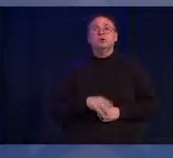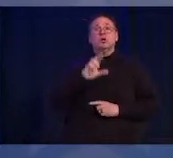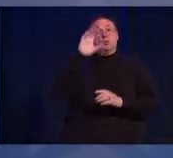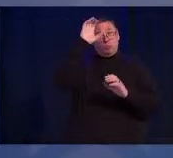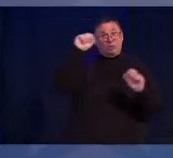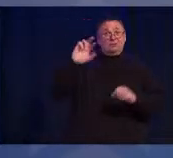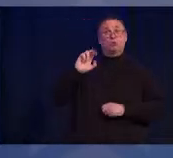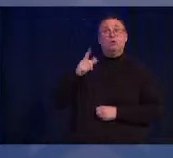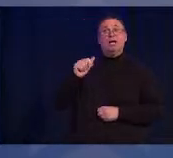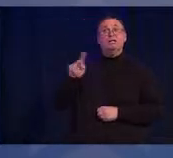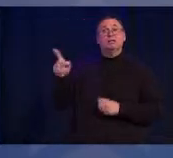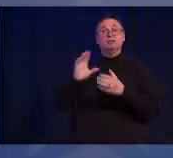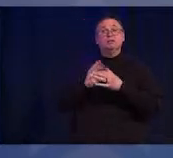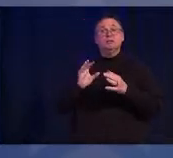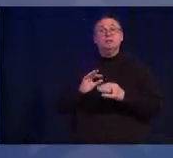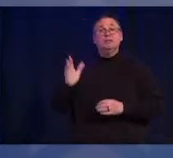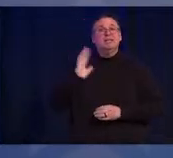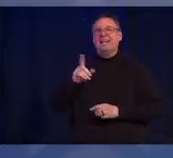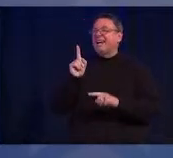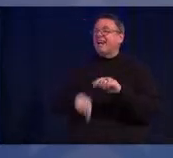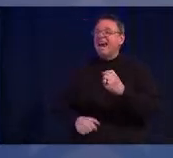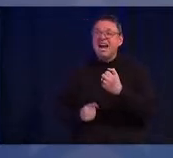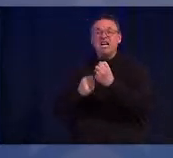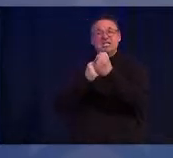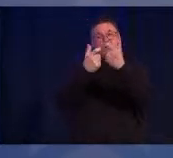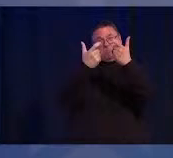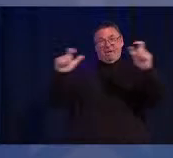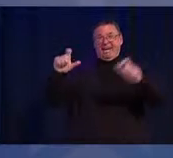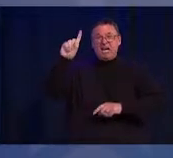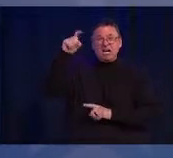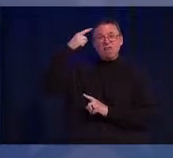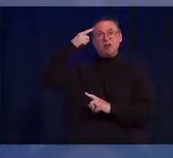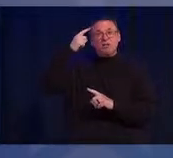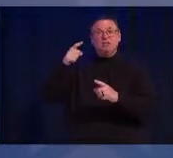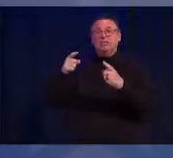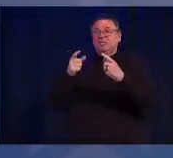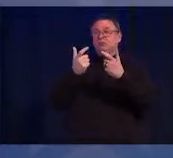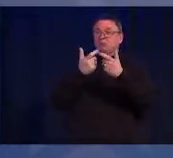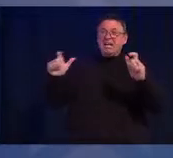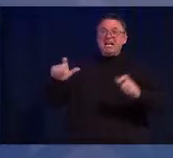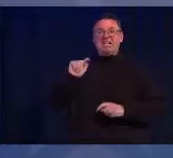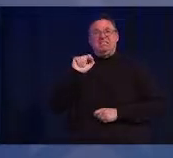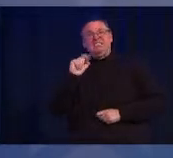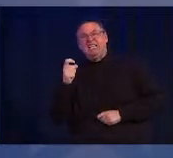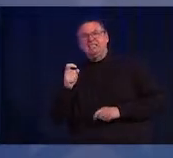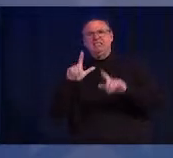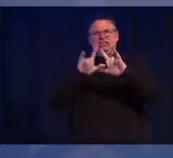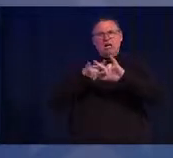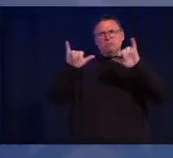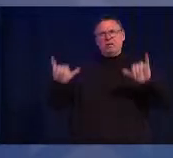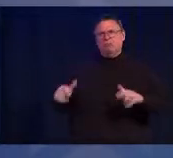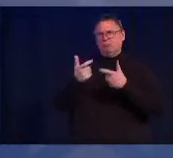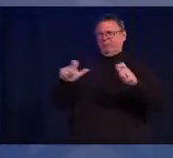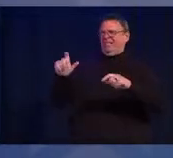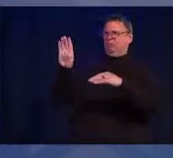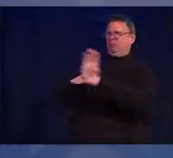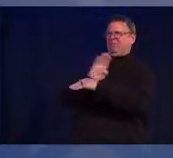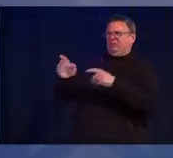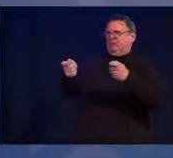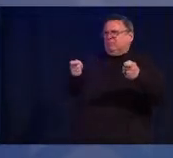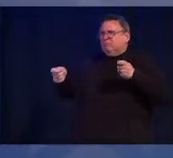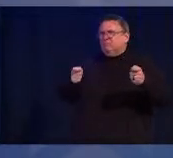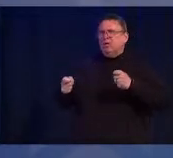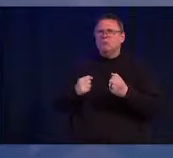be for big government, big taxes, and big bureaucracy and still be for the little